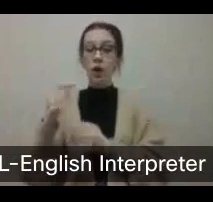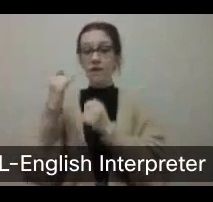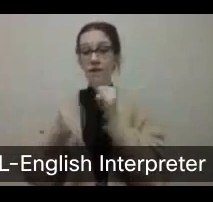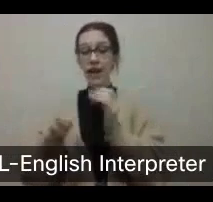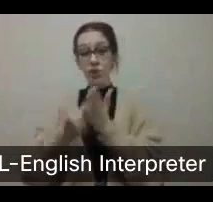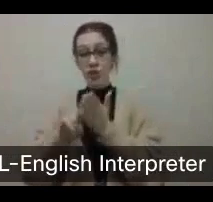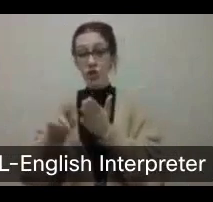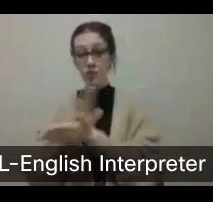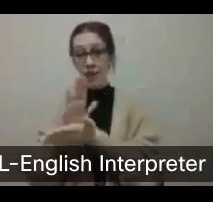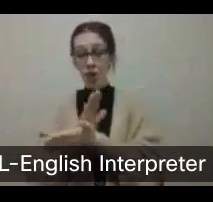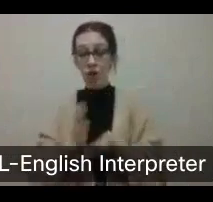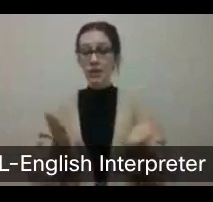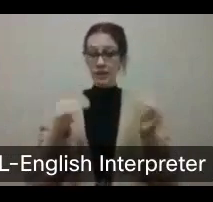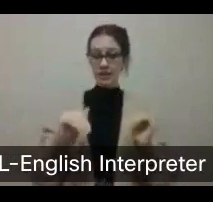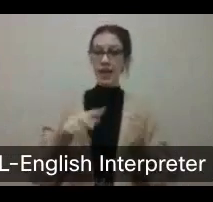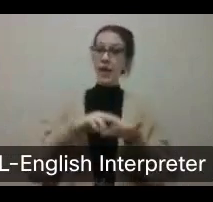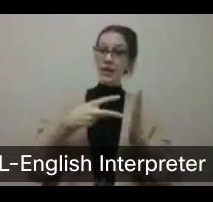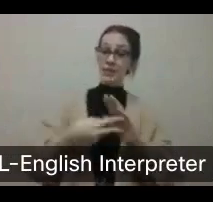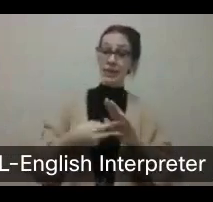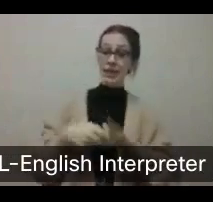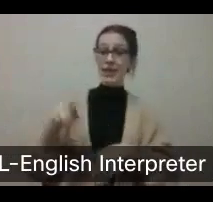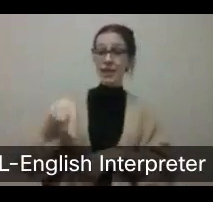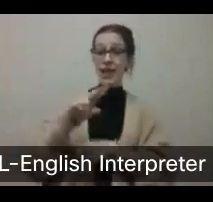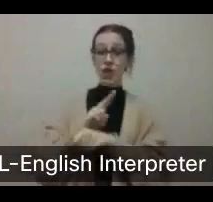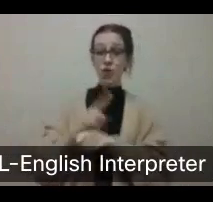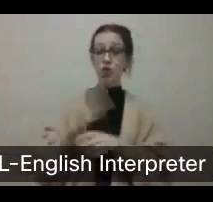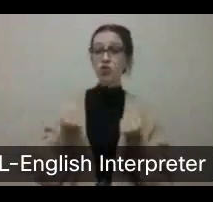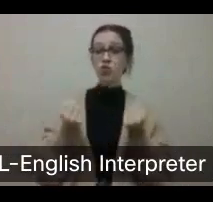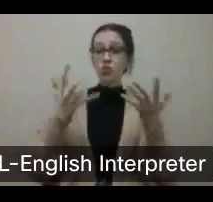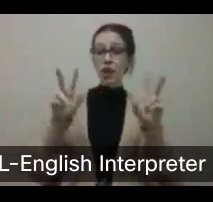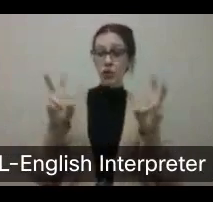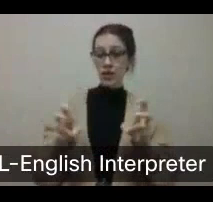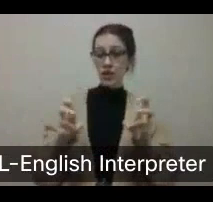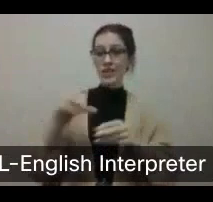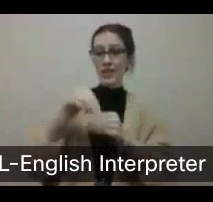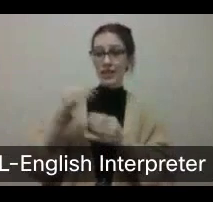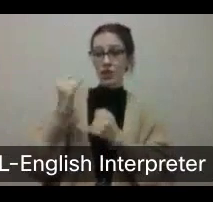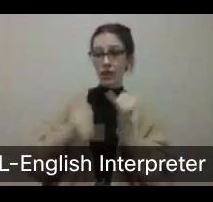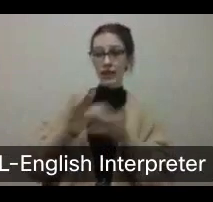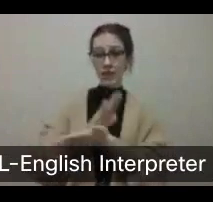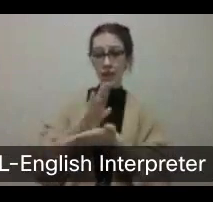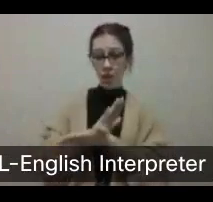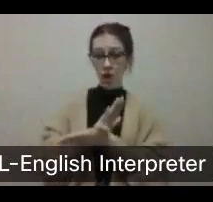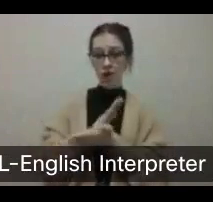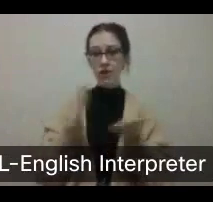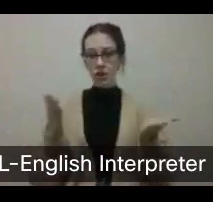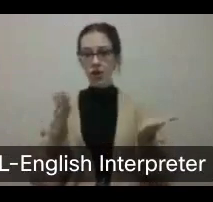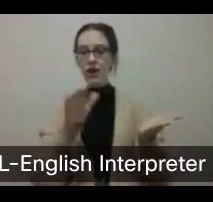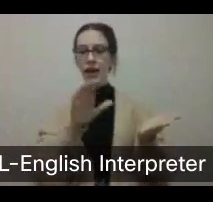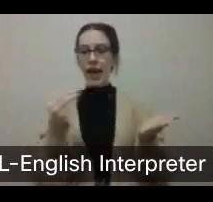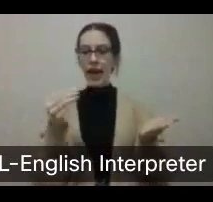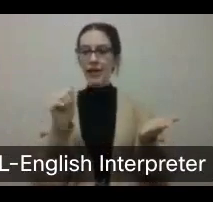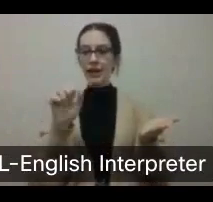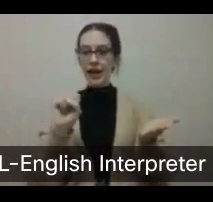many quotations in their last paper. And as a result, has been converted to this means.